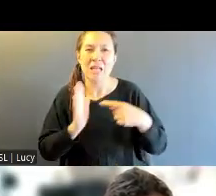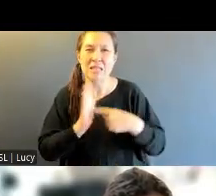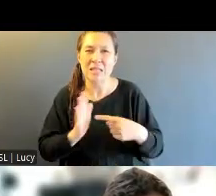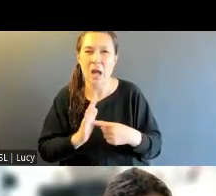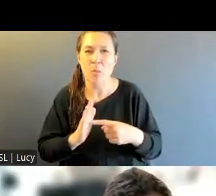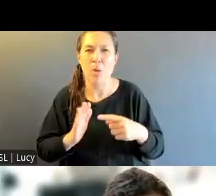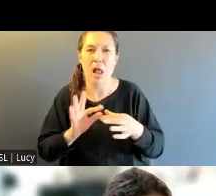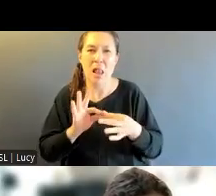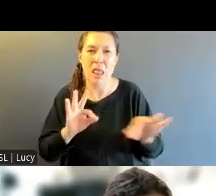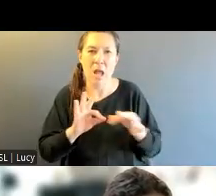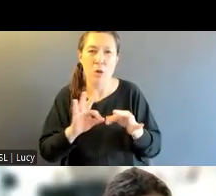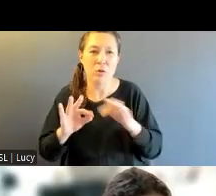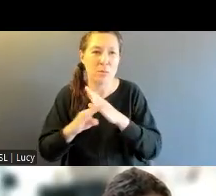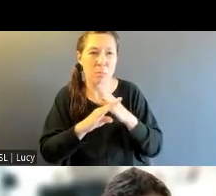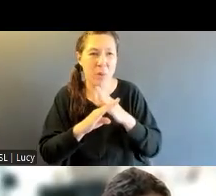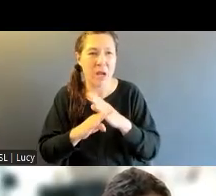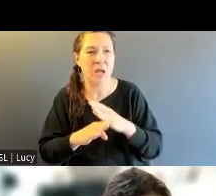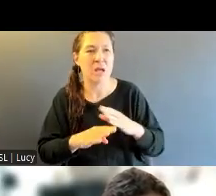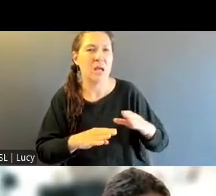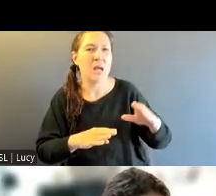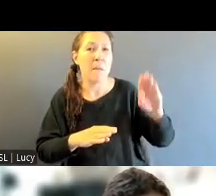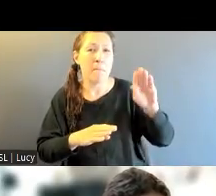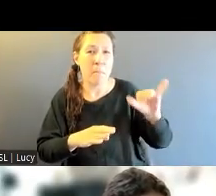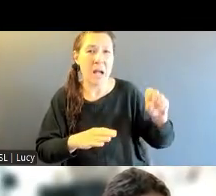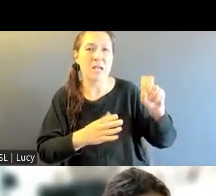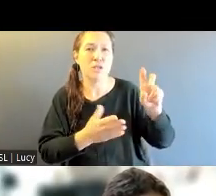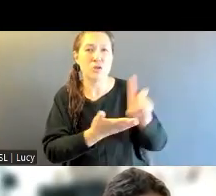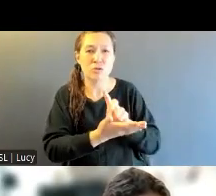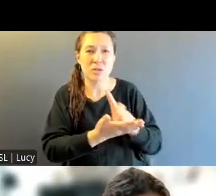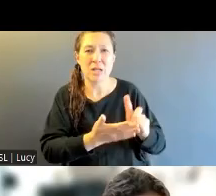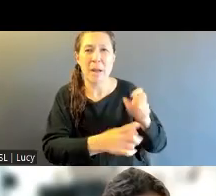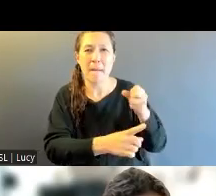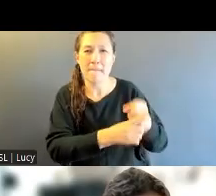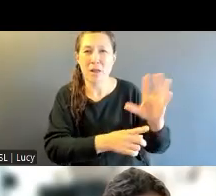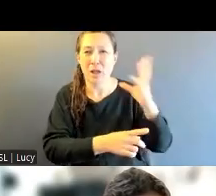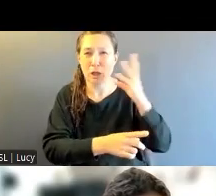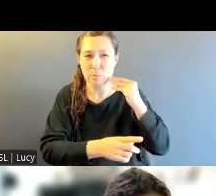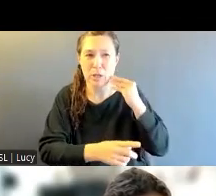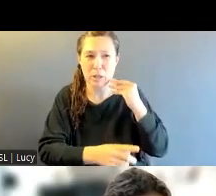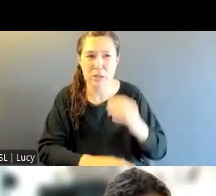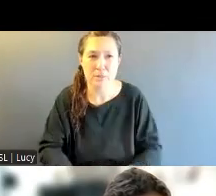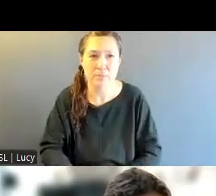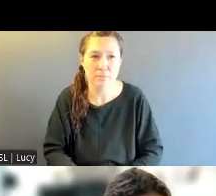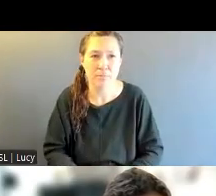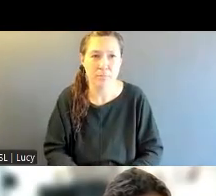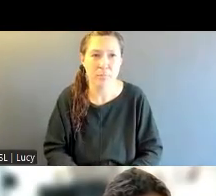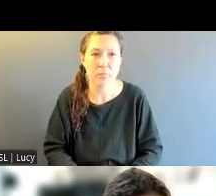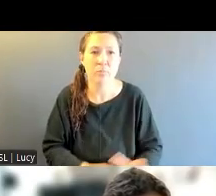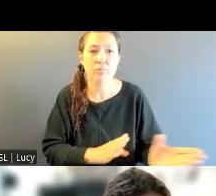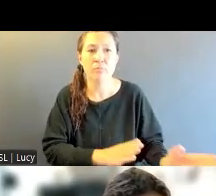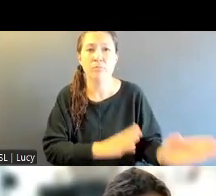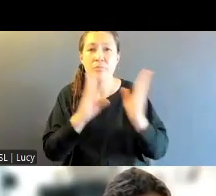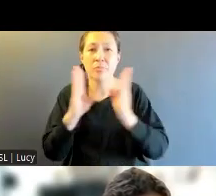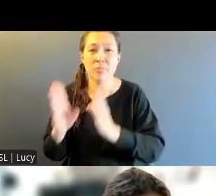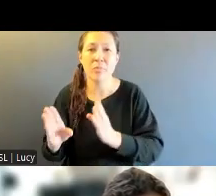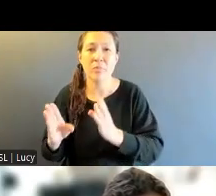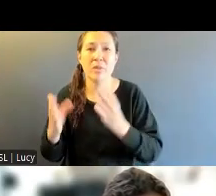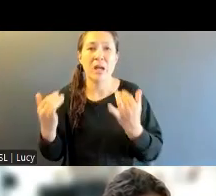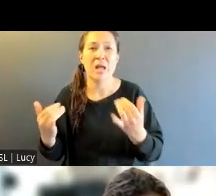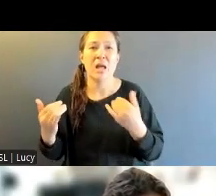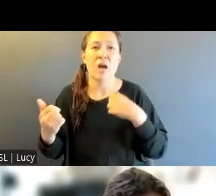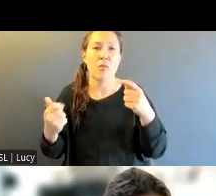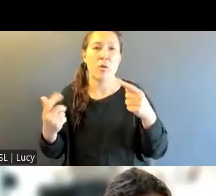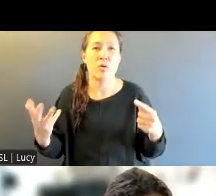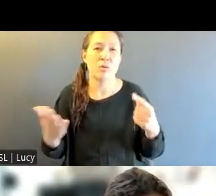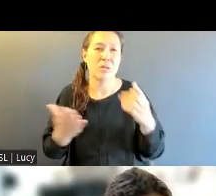bias and discrimination that affect their experiences accessing service. Now, I would like to share a few recommendations that